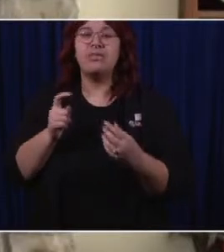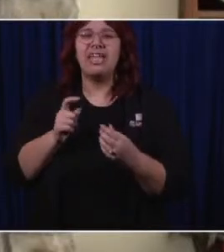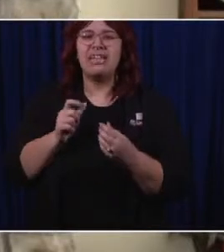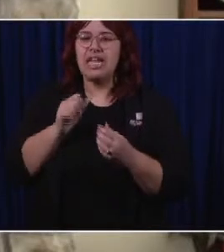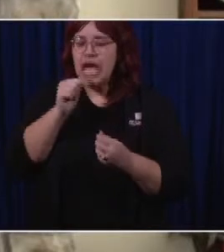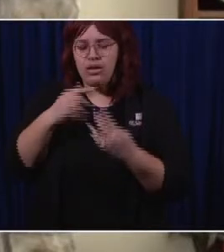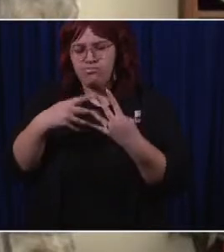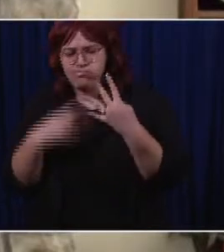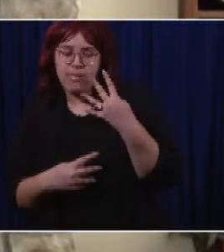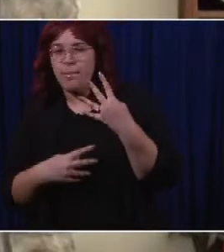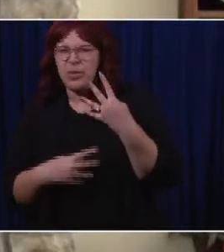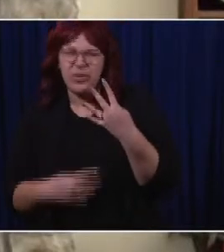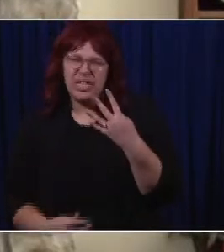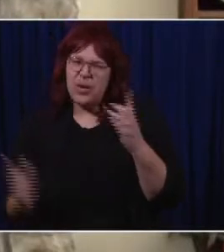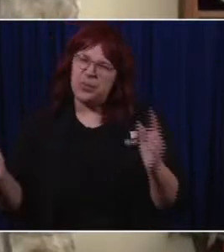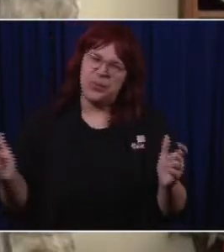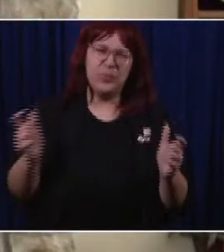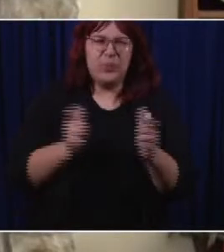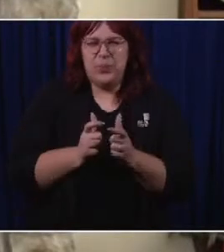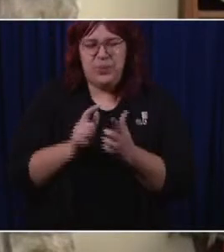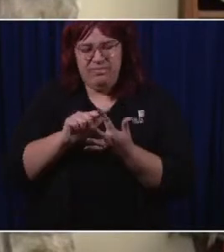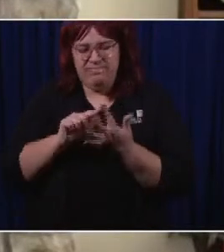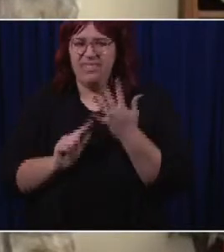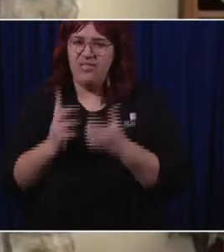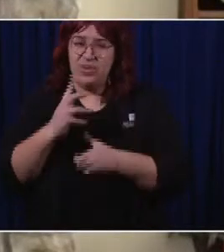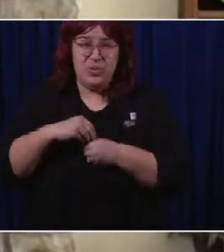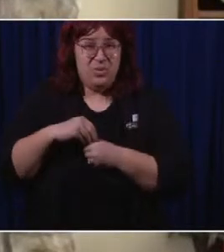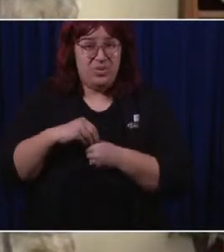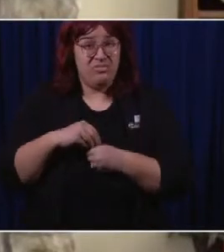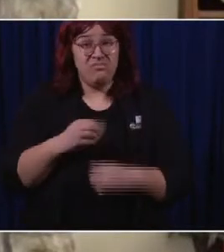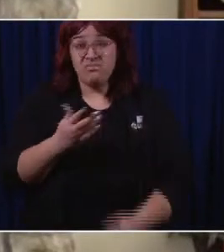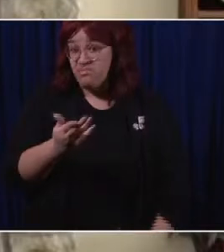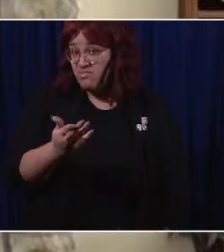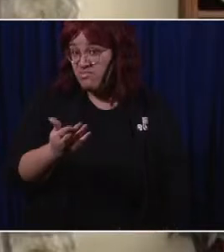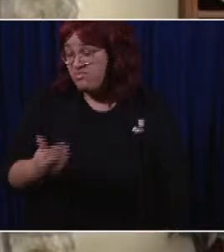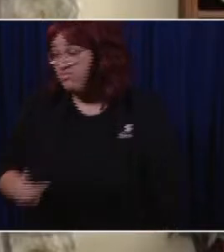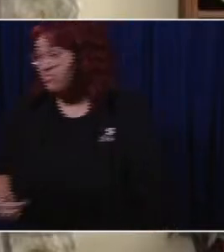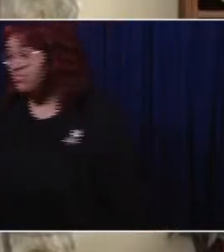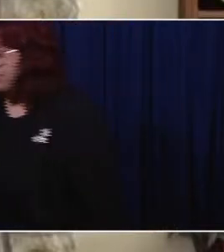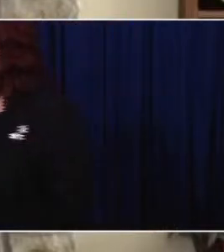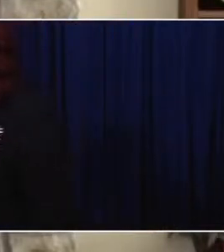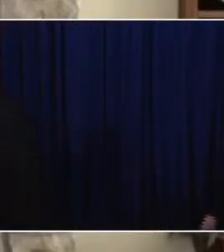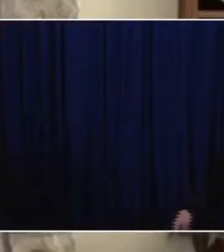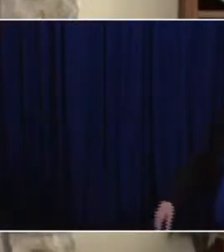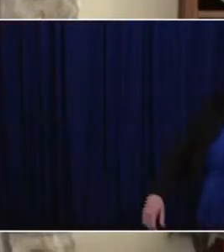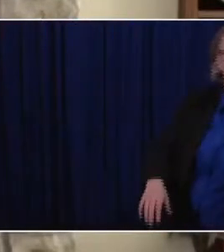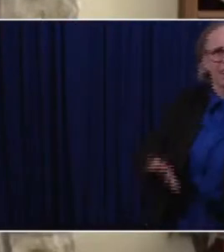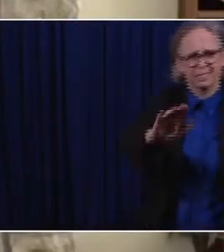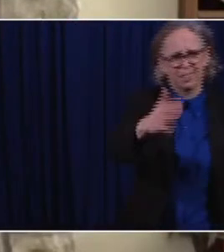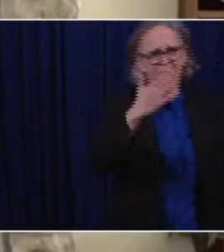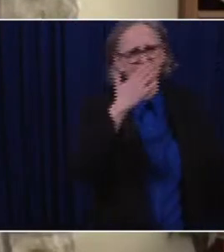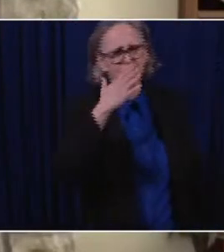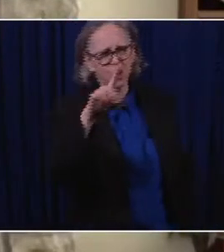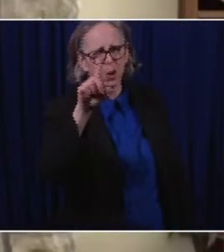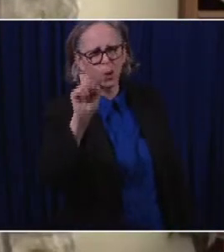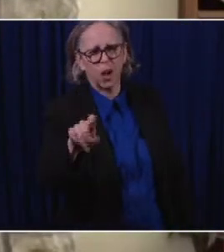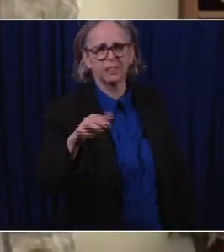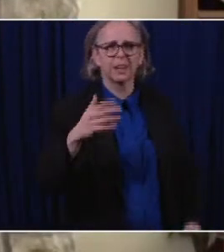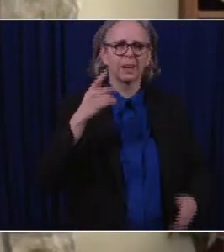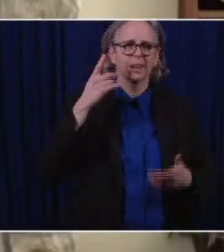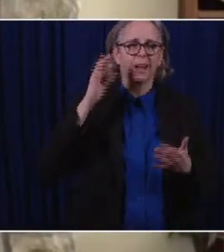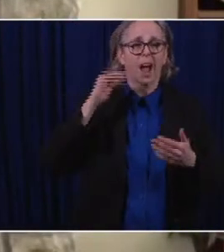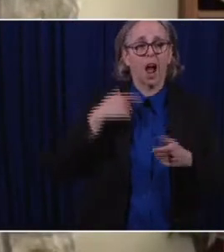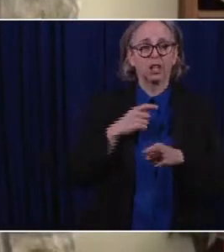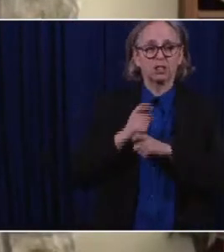Well, that's a good question. And I've kind of joked and said, the next pandemic we have, won't make the